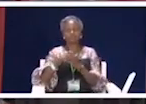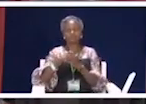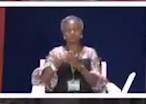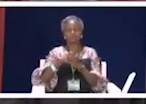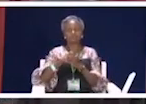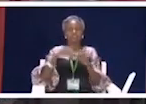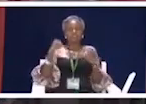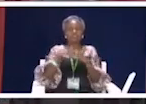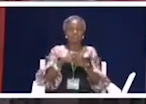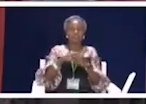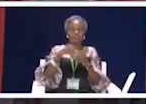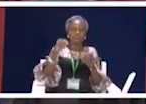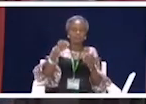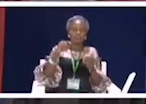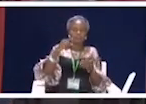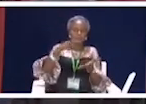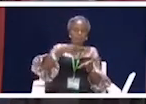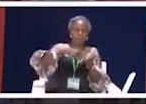In